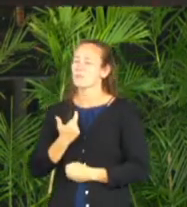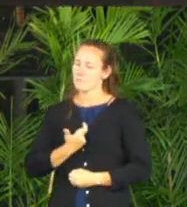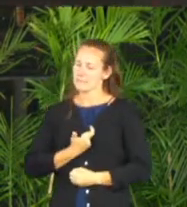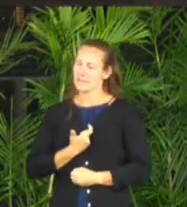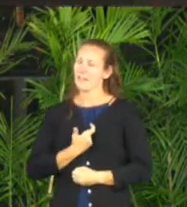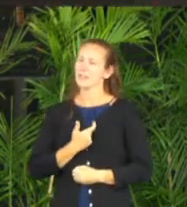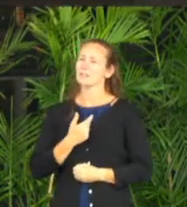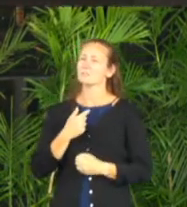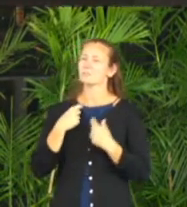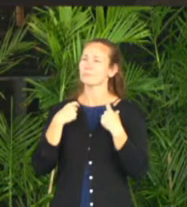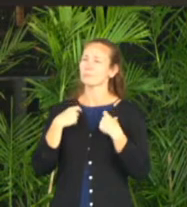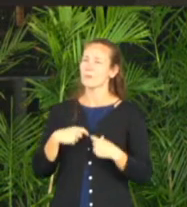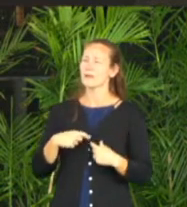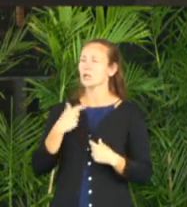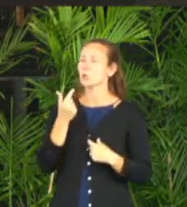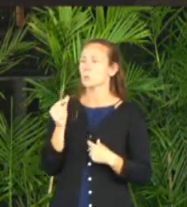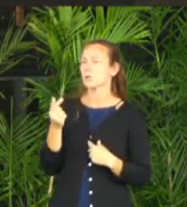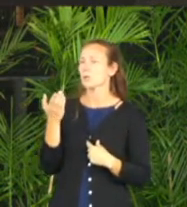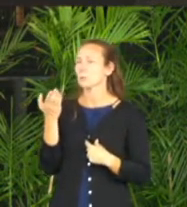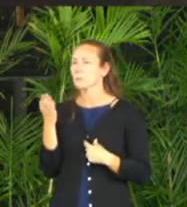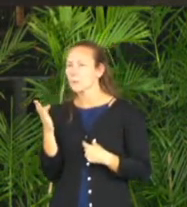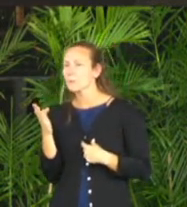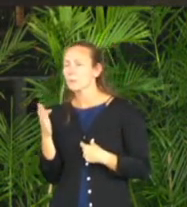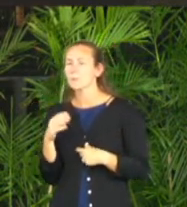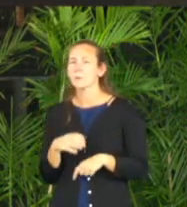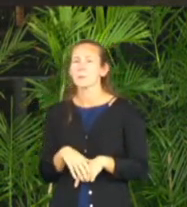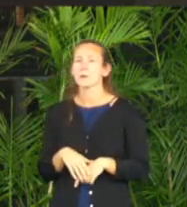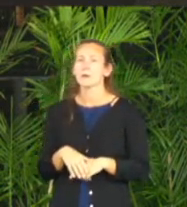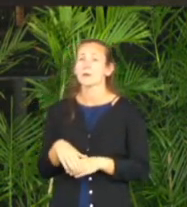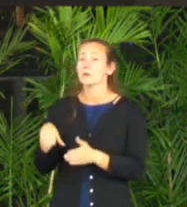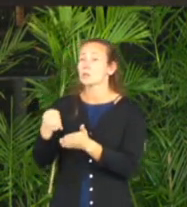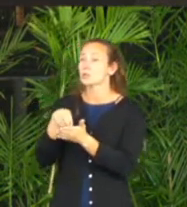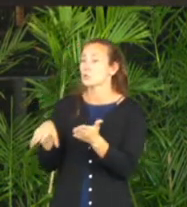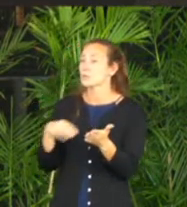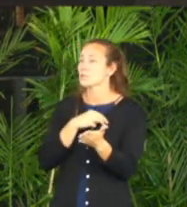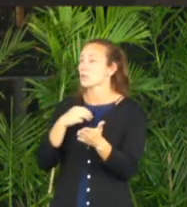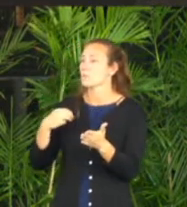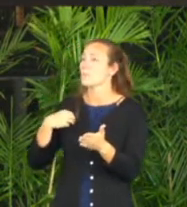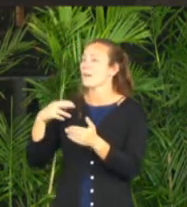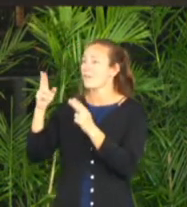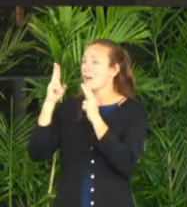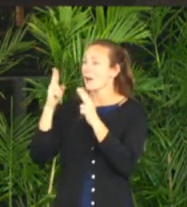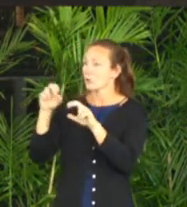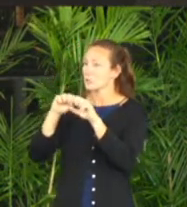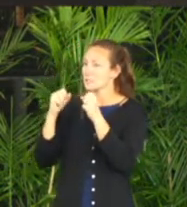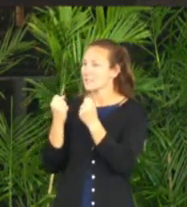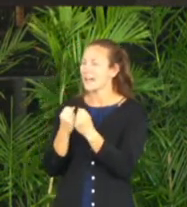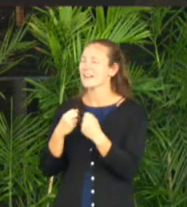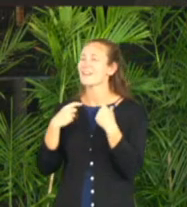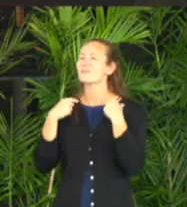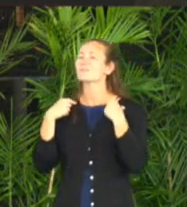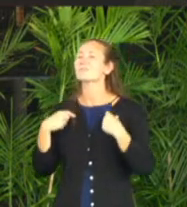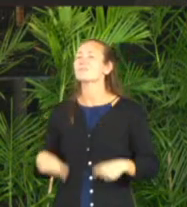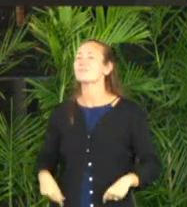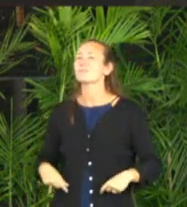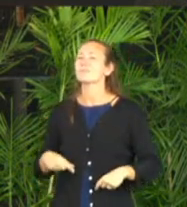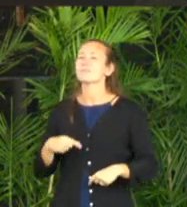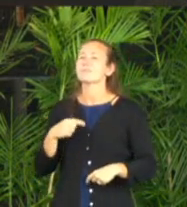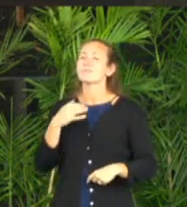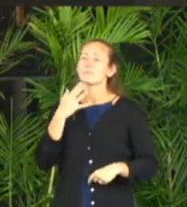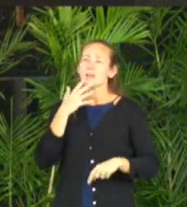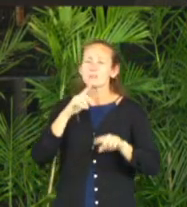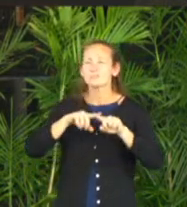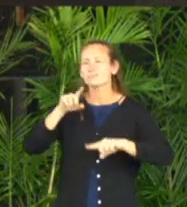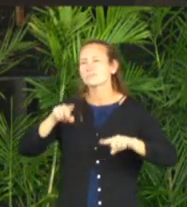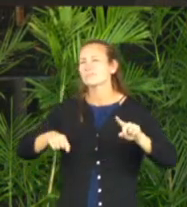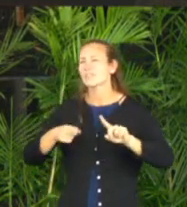ribbon. Students who are members of honor societies from their academic majors are wearing cords, pins, or stoles from